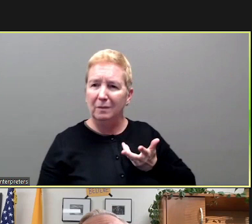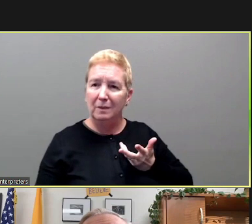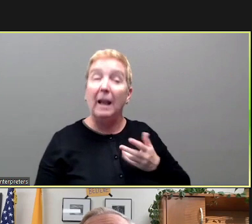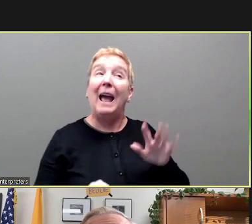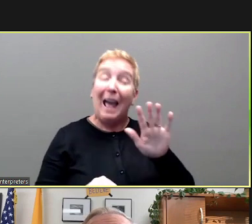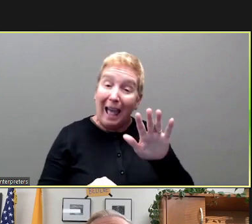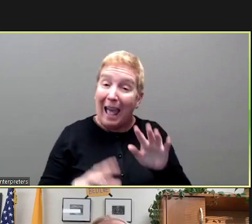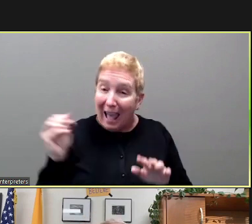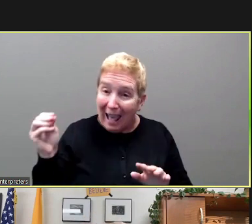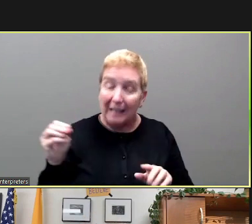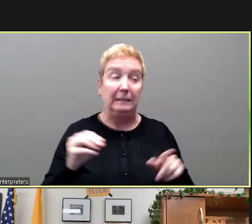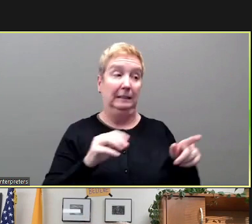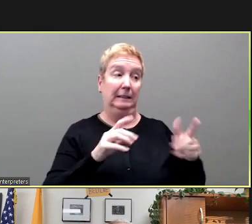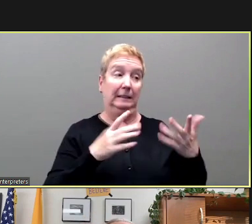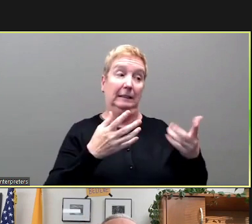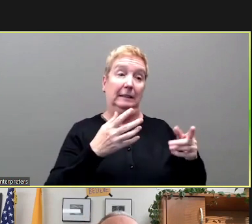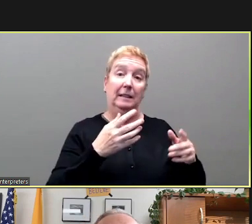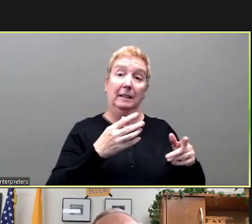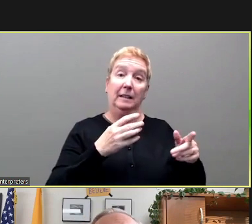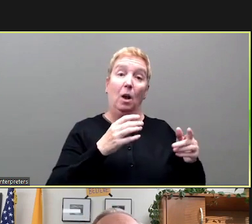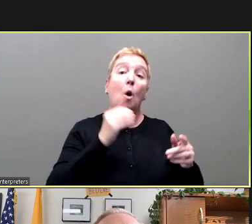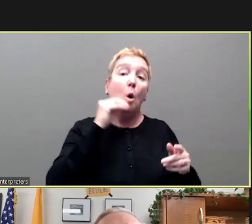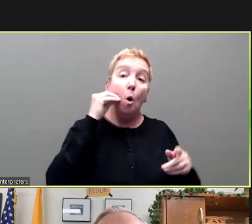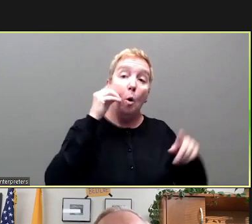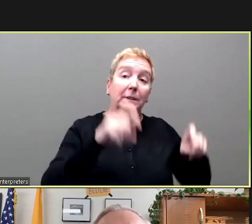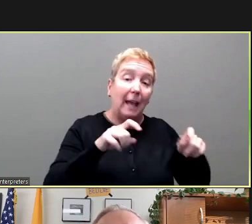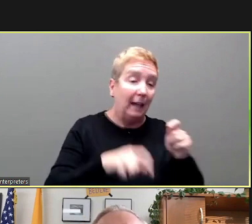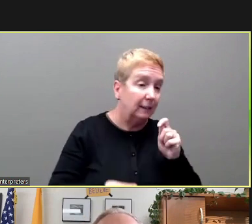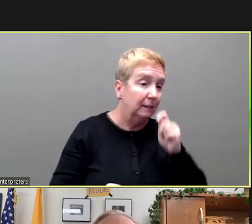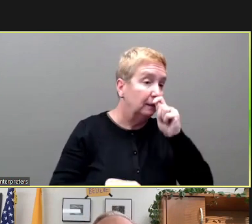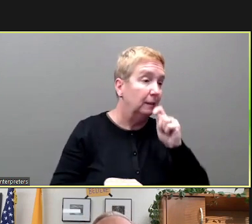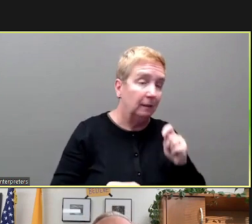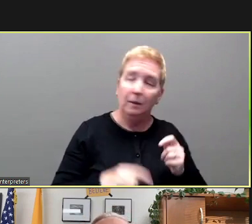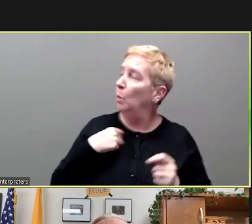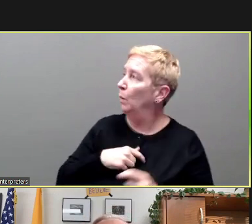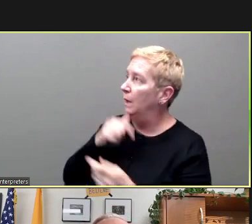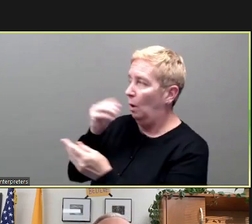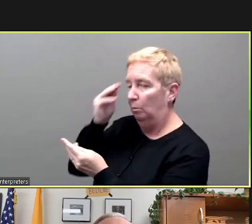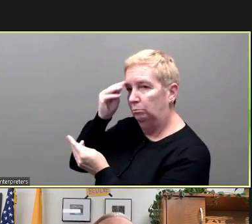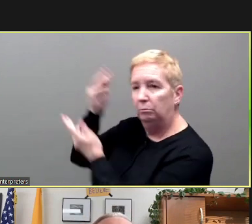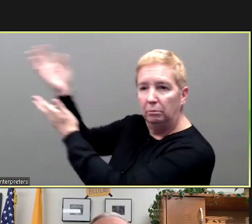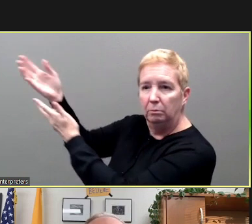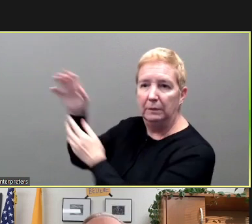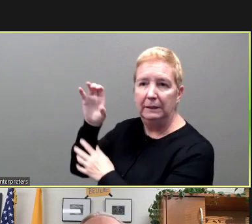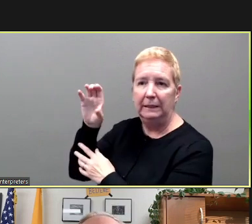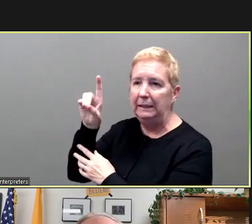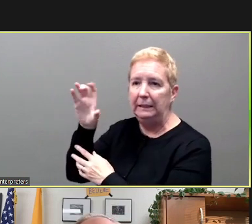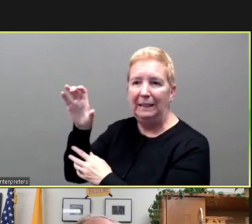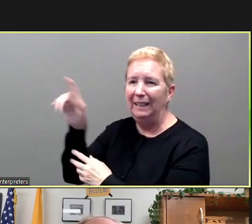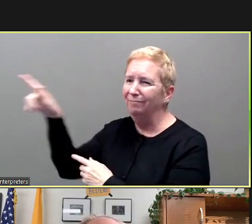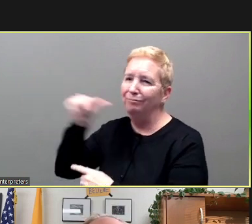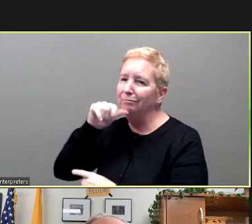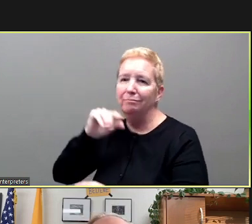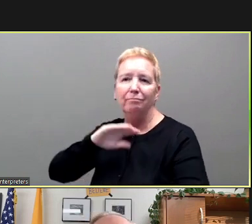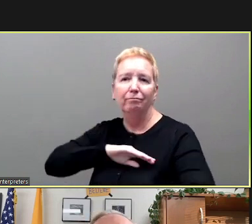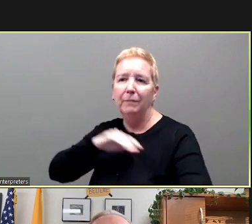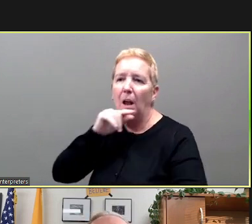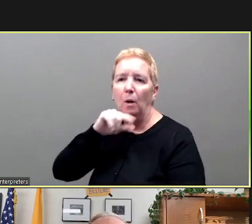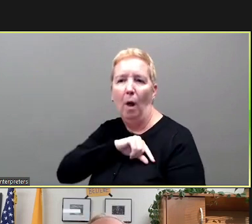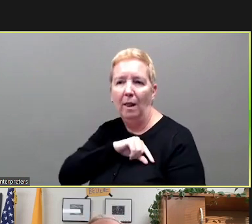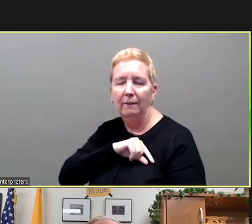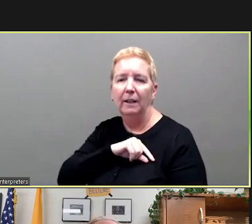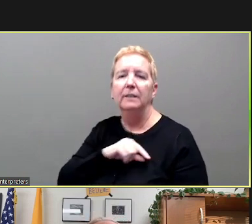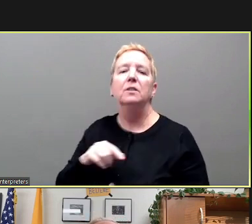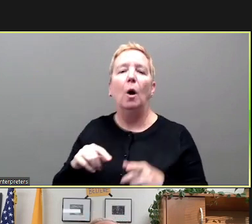CDC criteria for formal reporting. So I always, when I look at this little mound on the right that looks like the smallest, I make